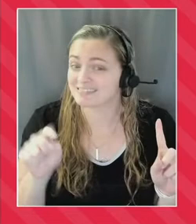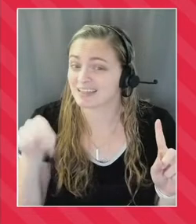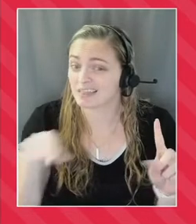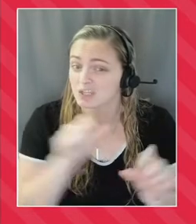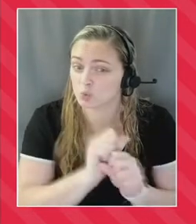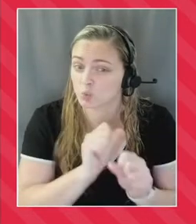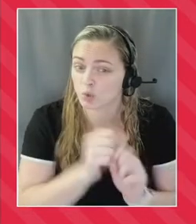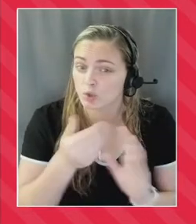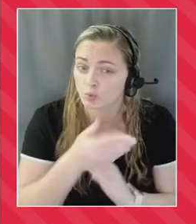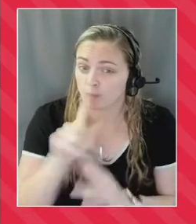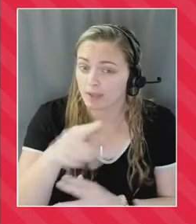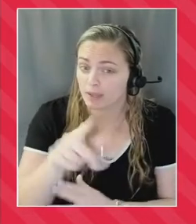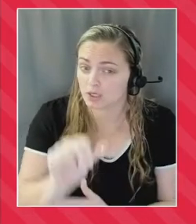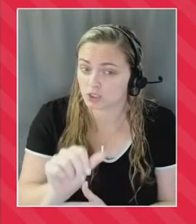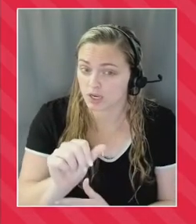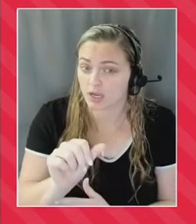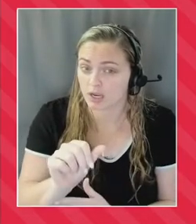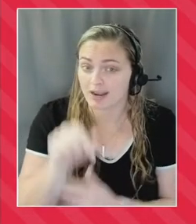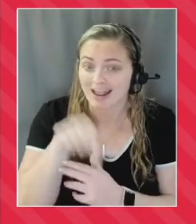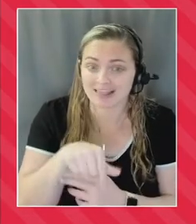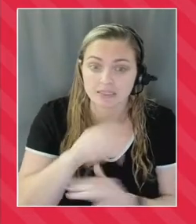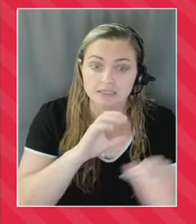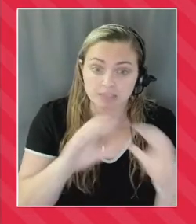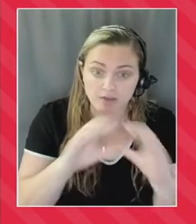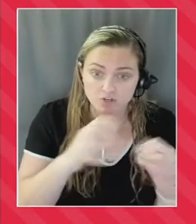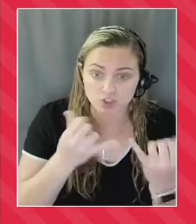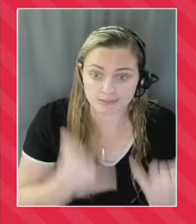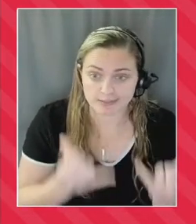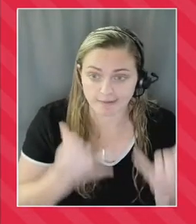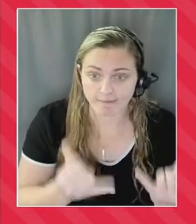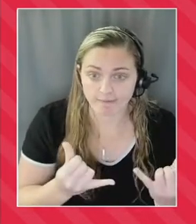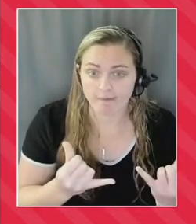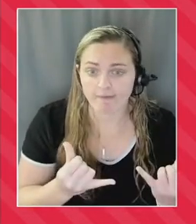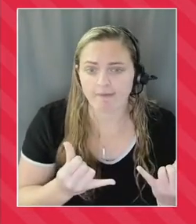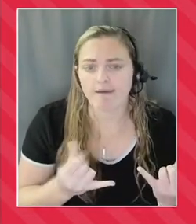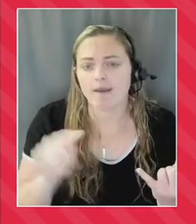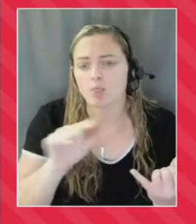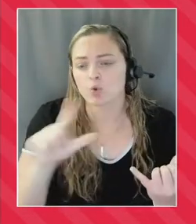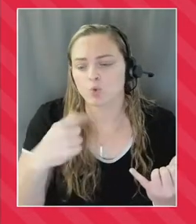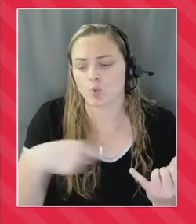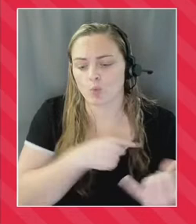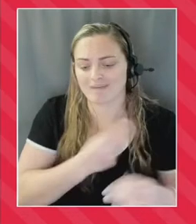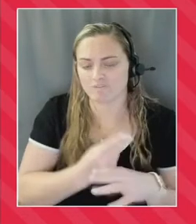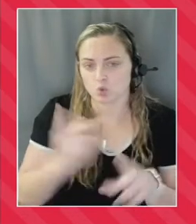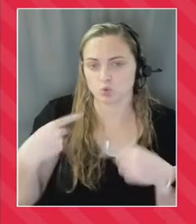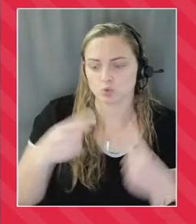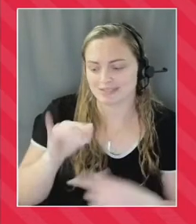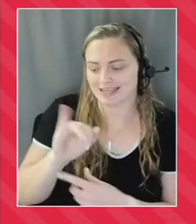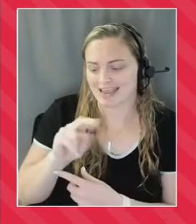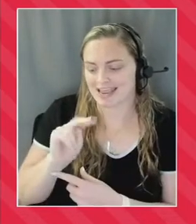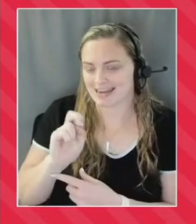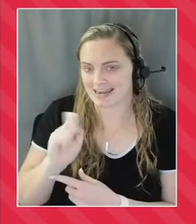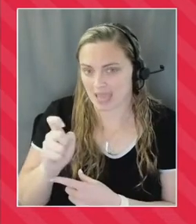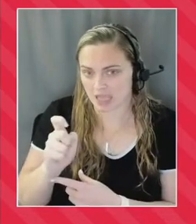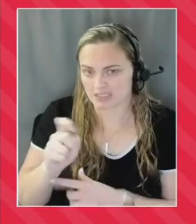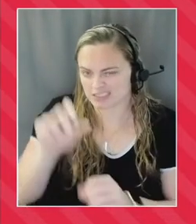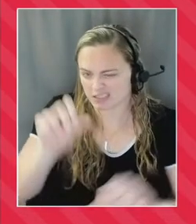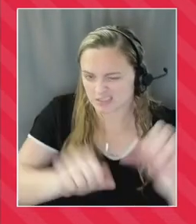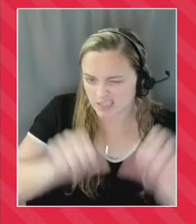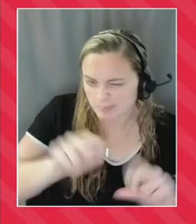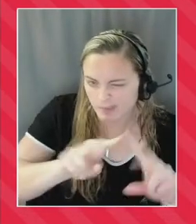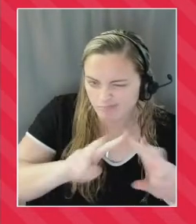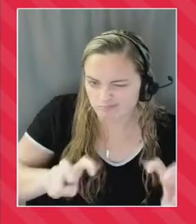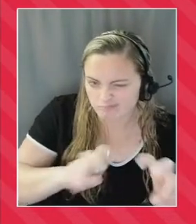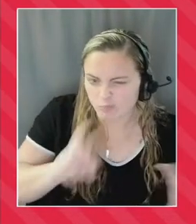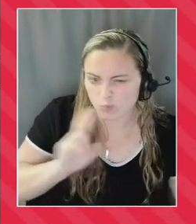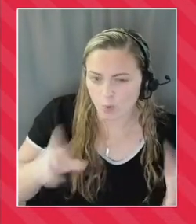through PHA and this conversation today, and then the tool that we've been using, the index tool and assessment and the report we've